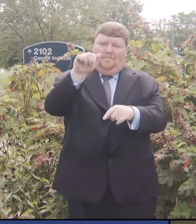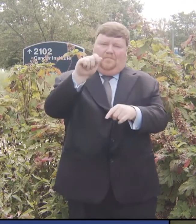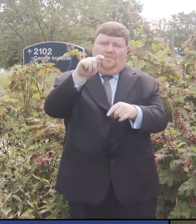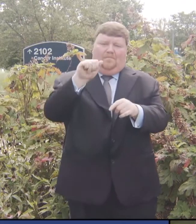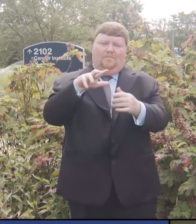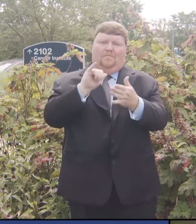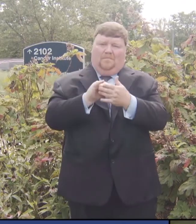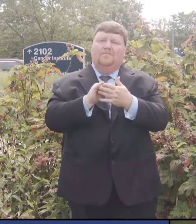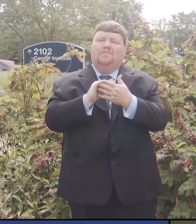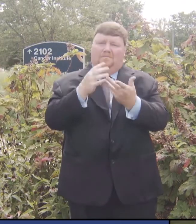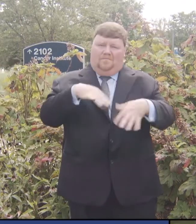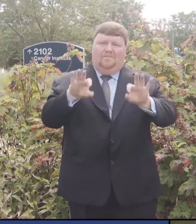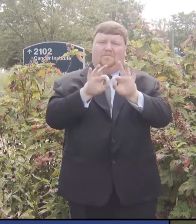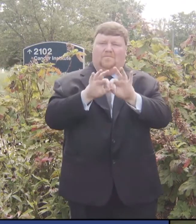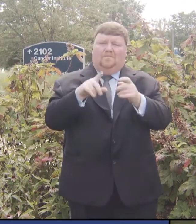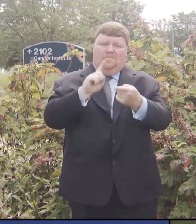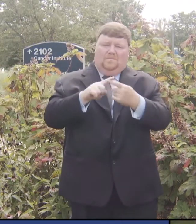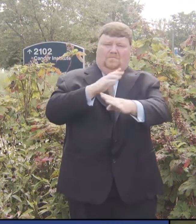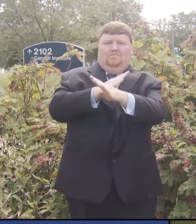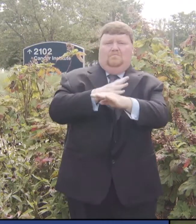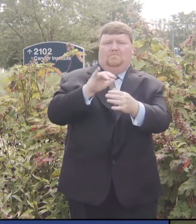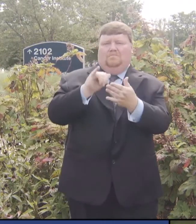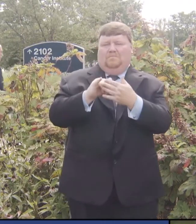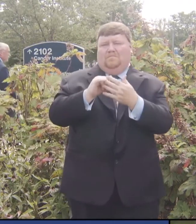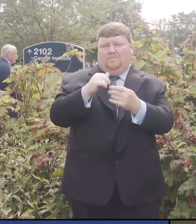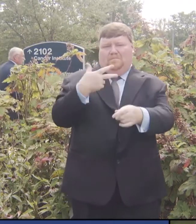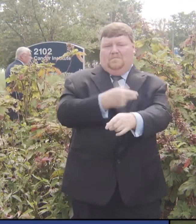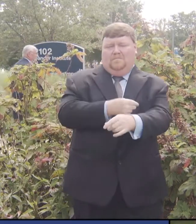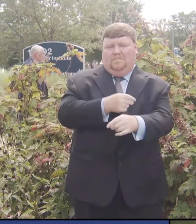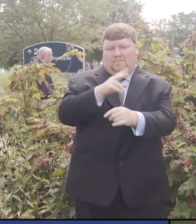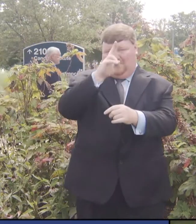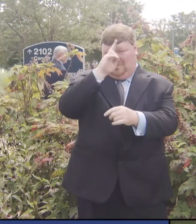this vaccine preventing that hospitalization and death.